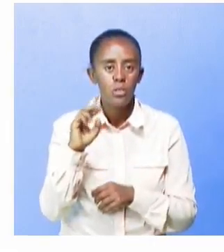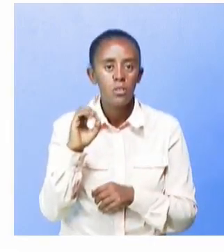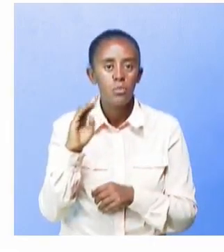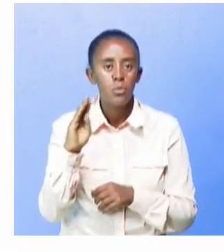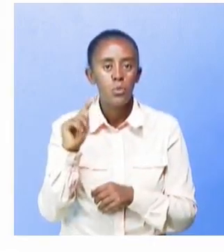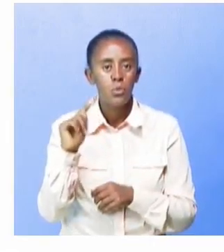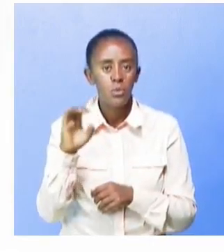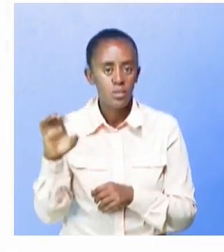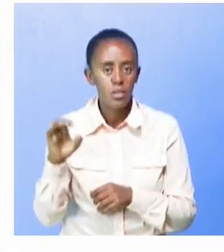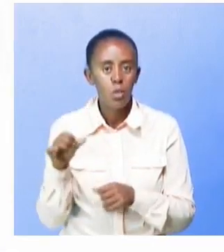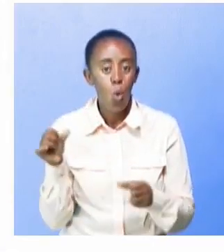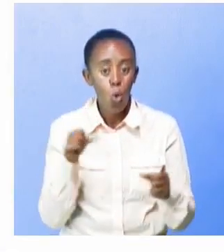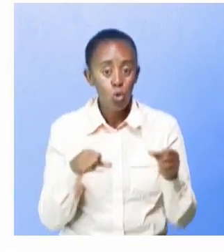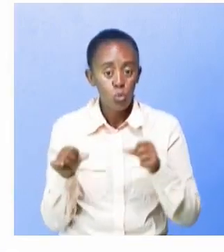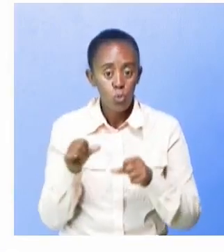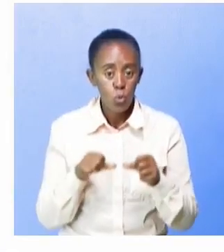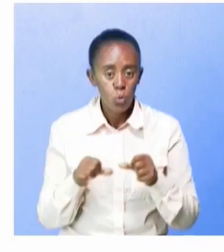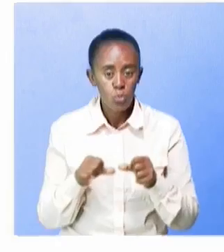Contribute.